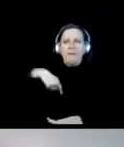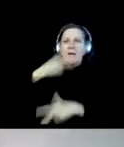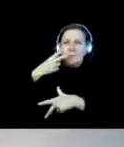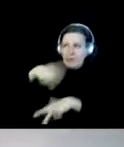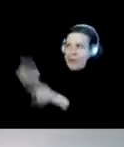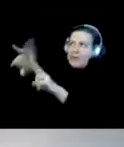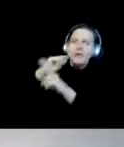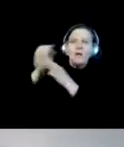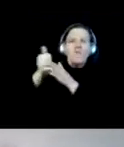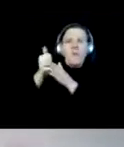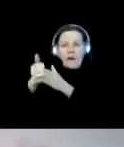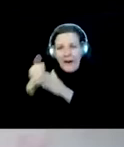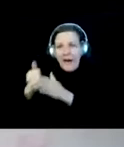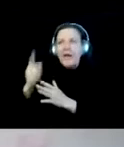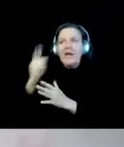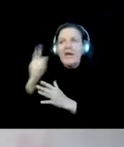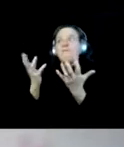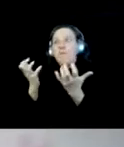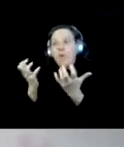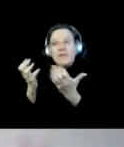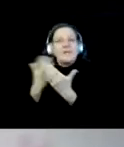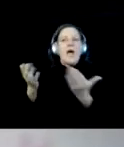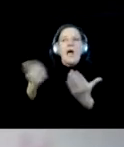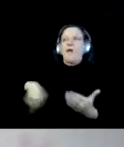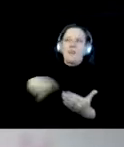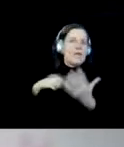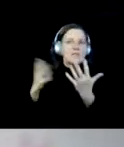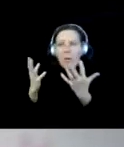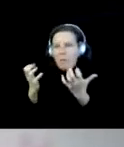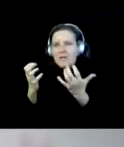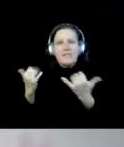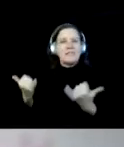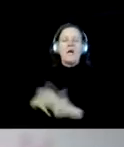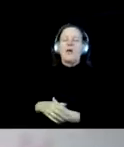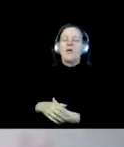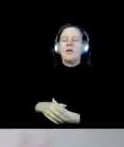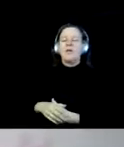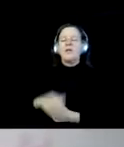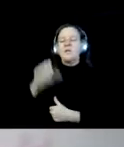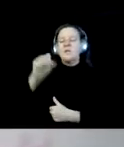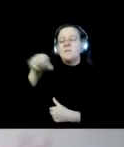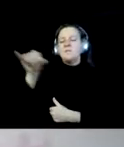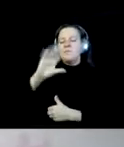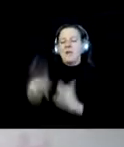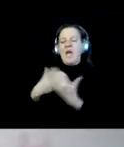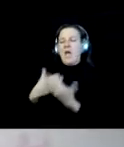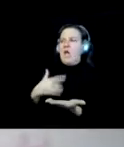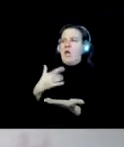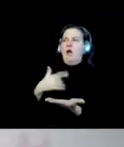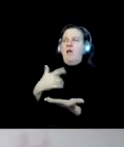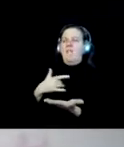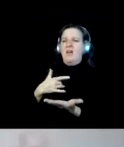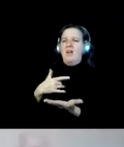kind of desire and things to desire now. And yeah, it all felt depressing